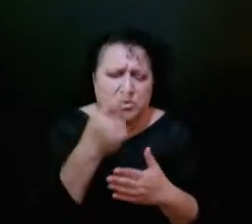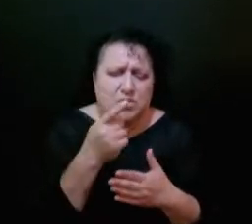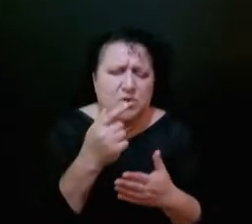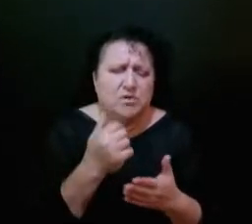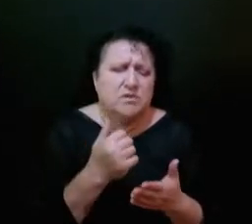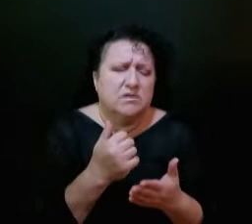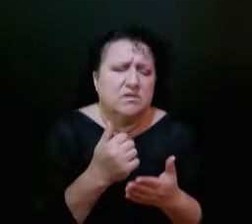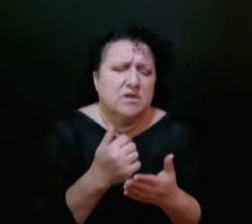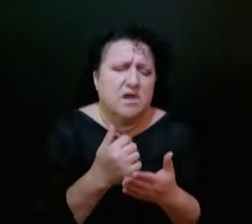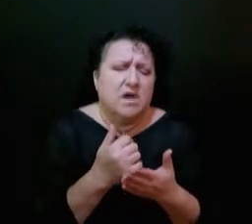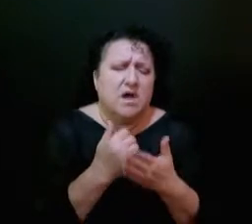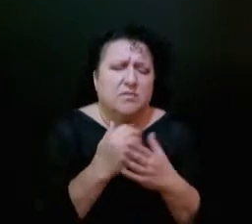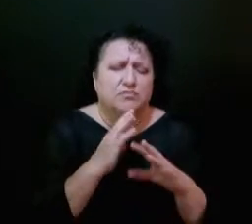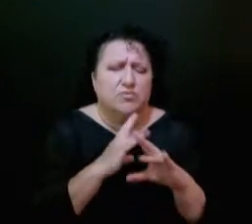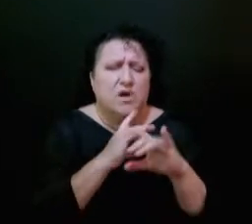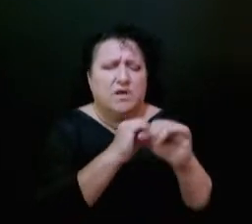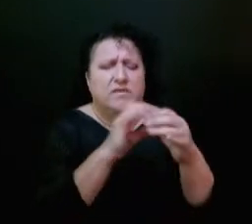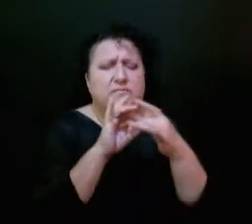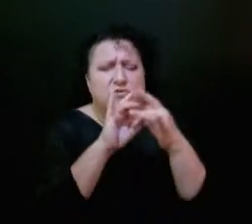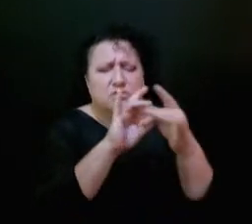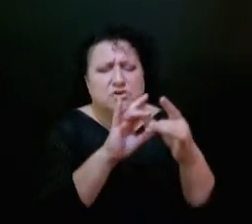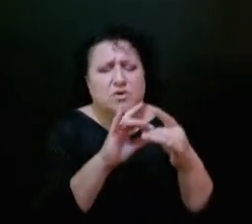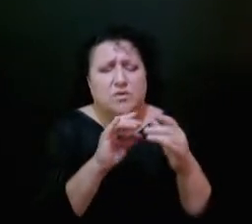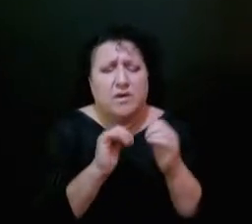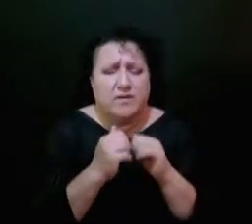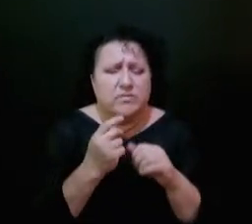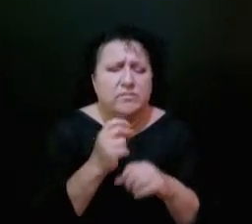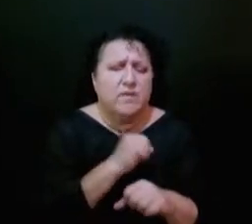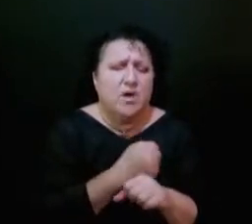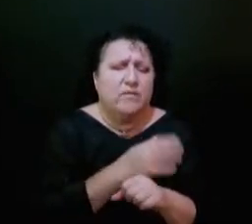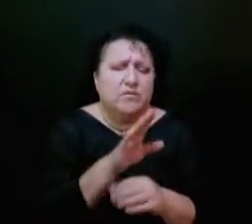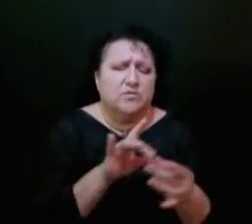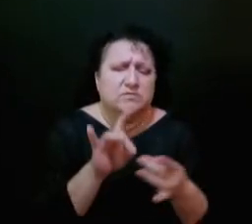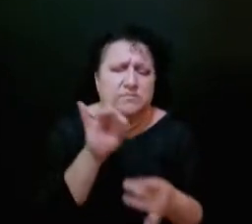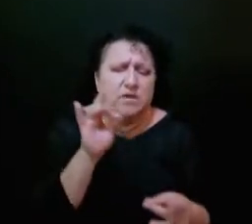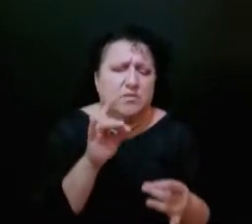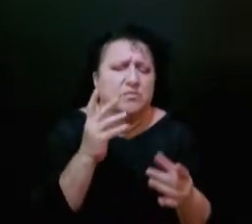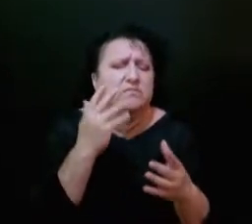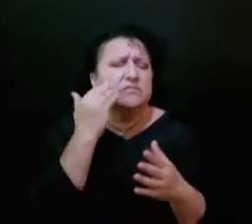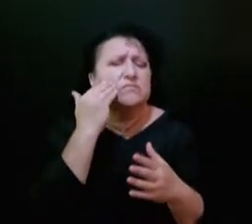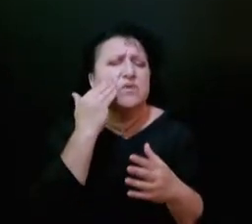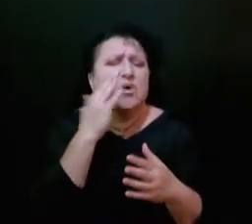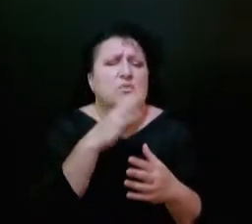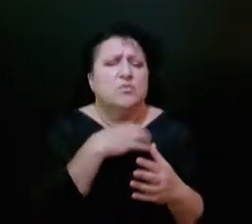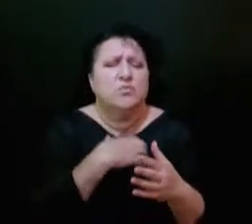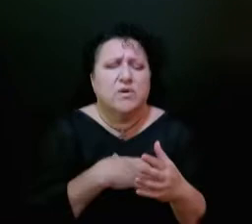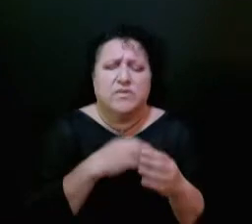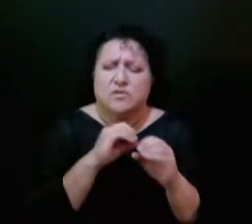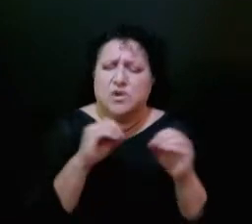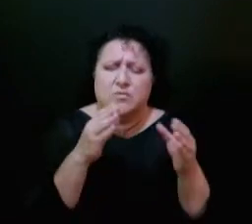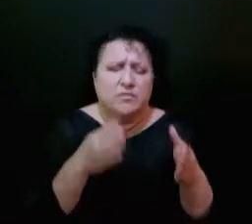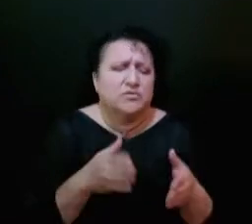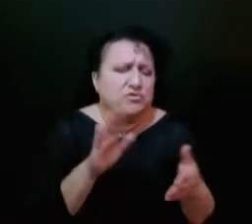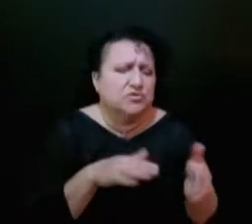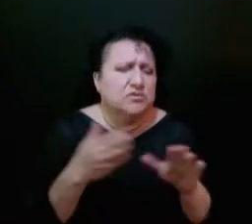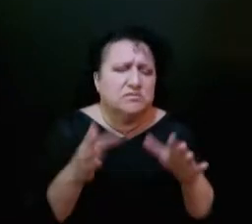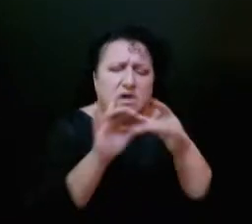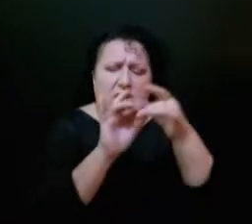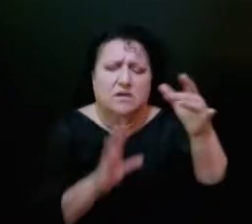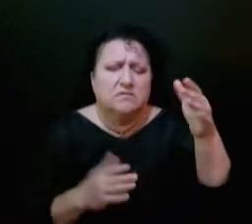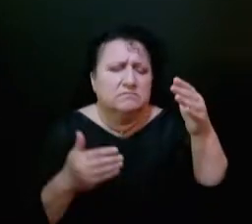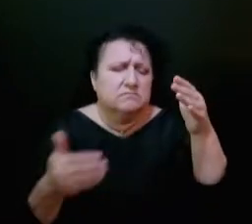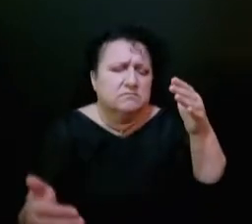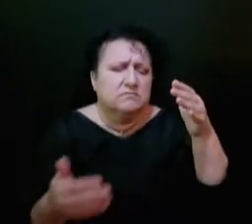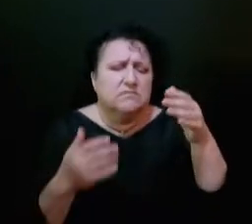the power of your Spirit. We know that it is your will that no man should perish. And so we pray, God, that the Holy Spirit would